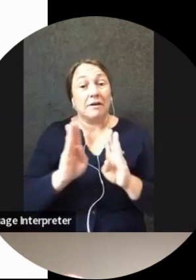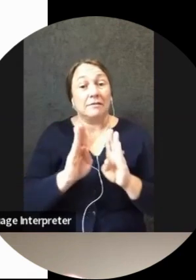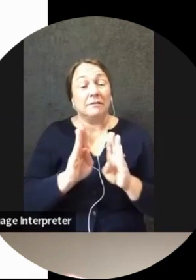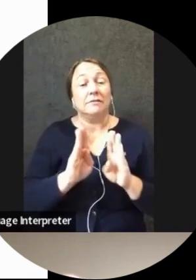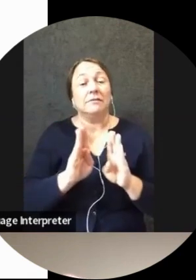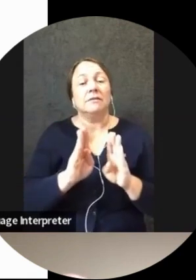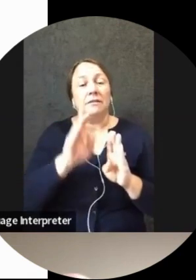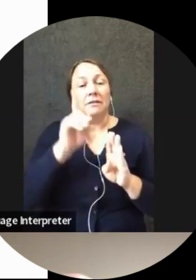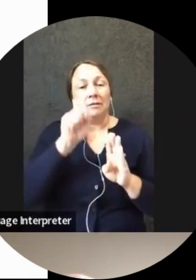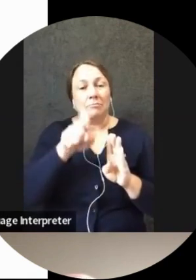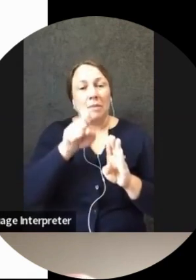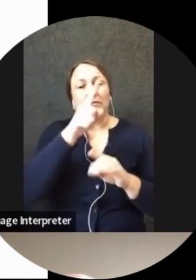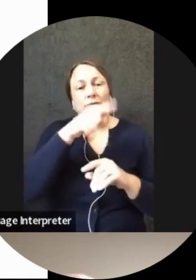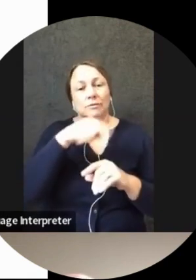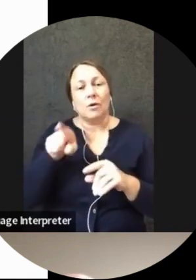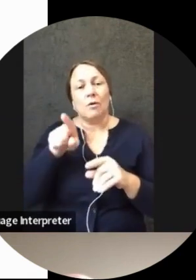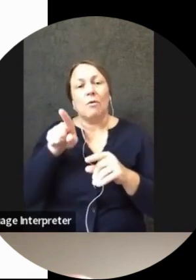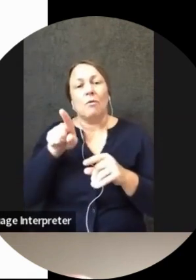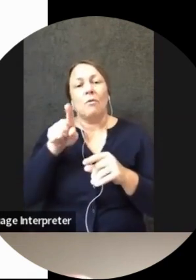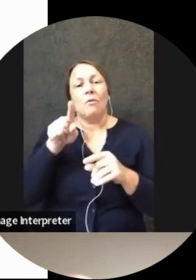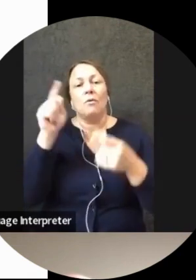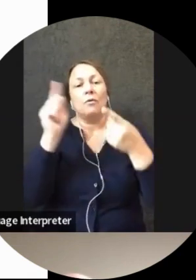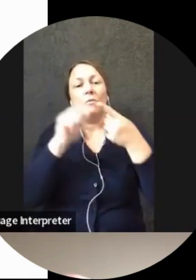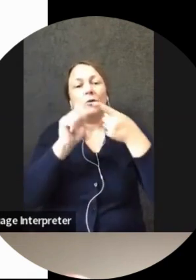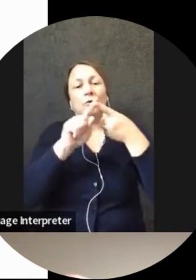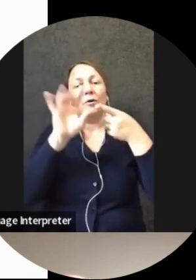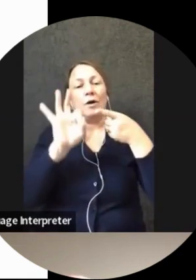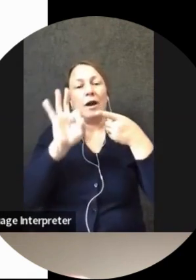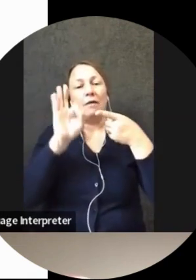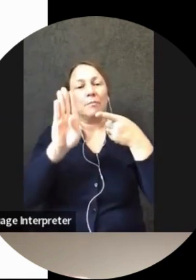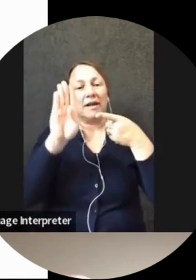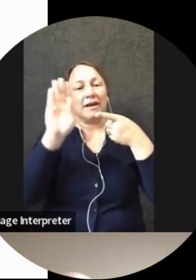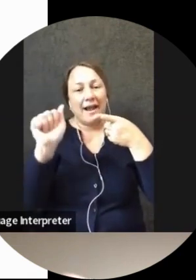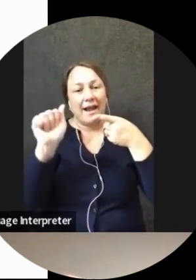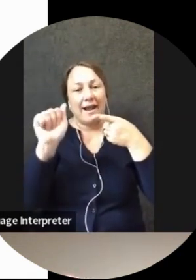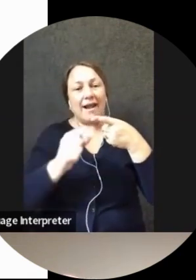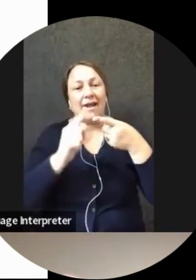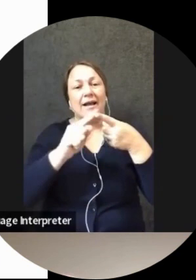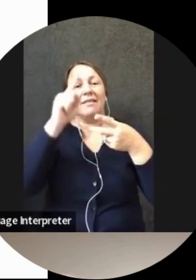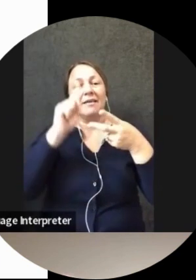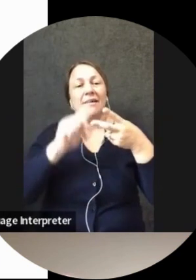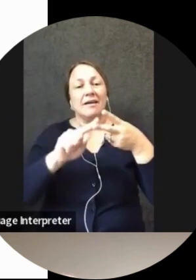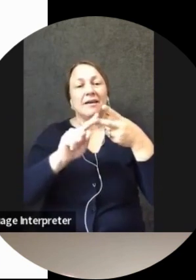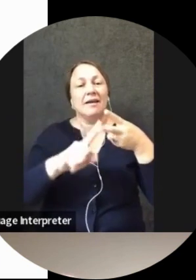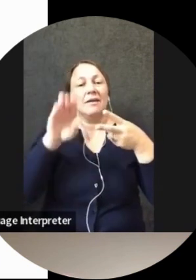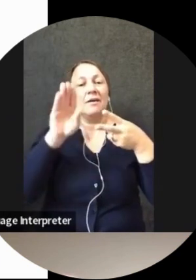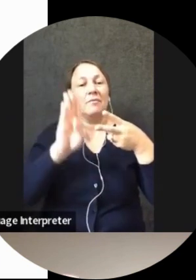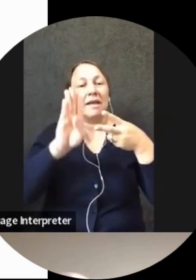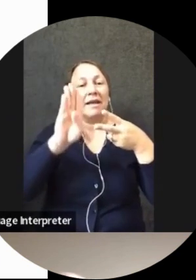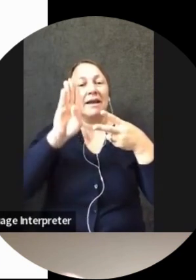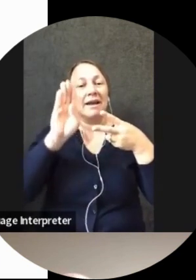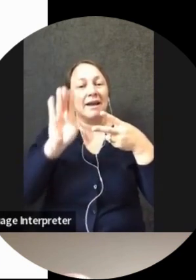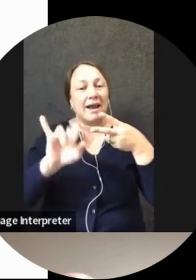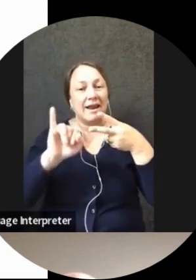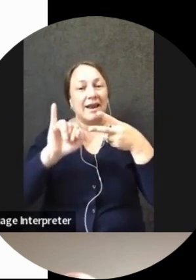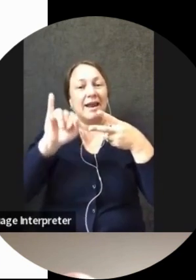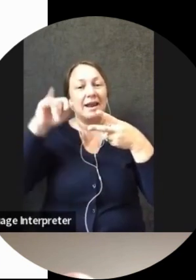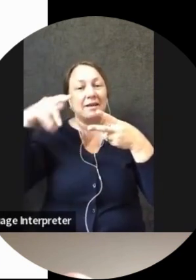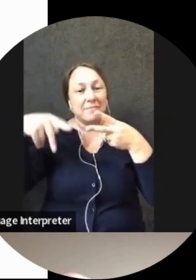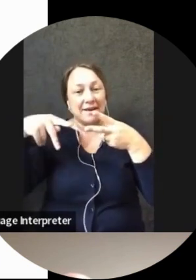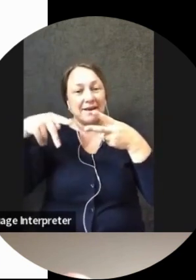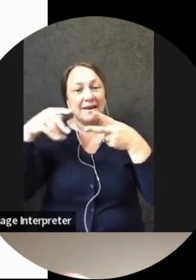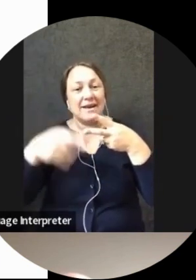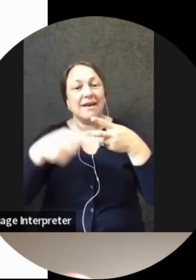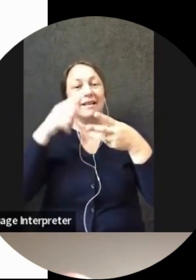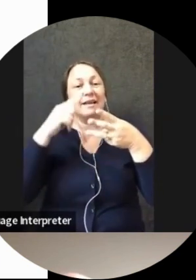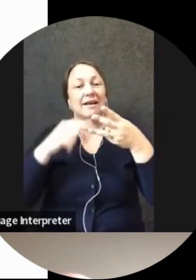FBA and the behavioral intervention plan, and the student returns to the same, his placement, unless